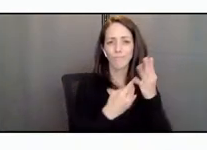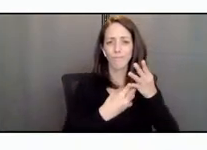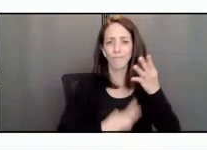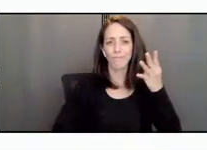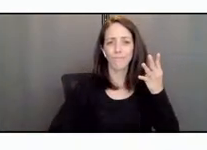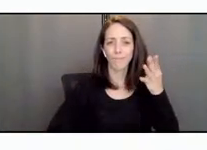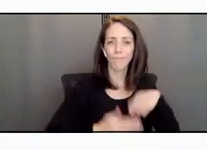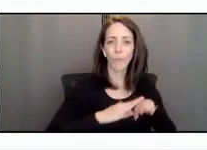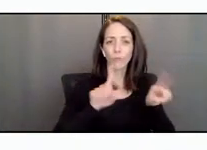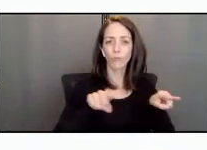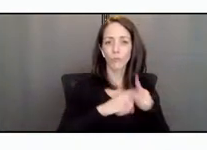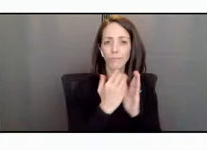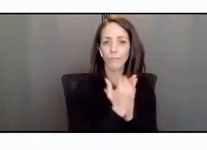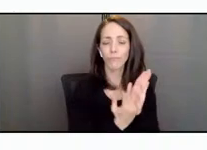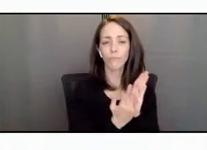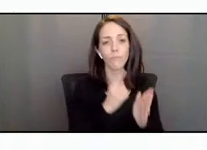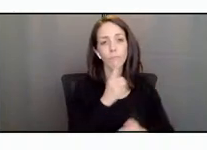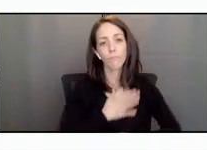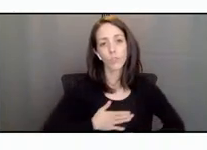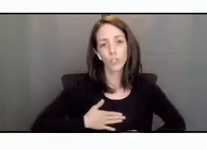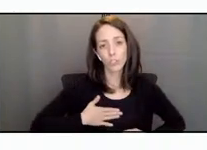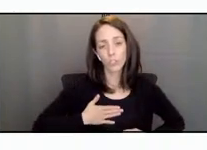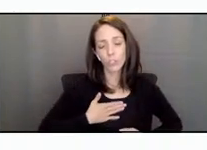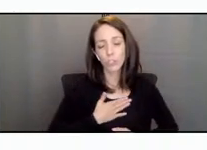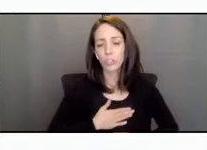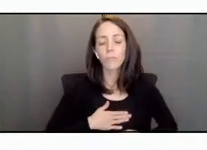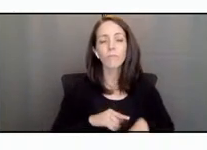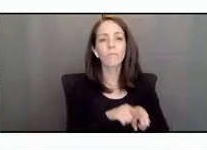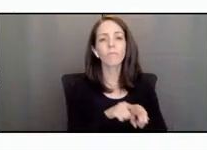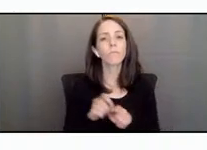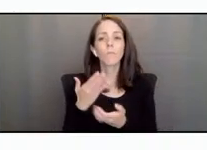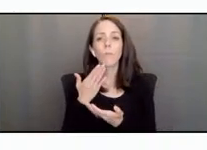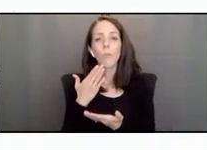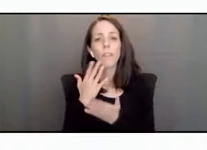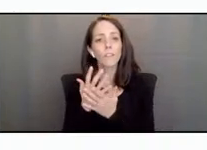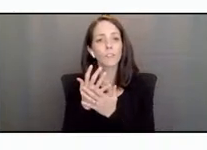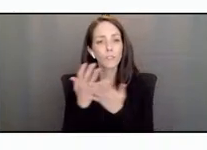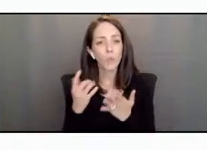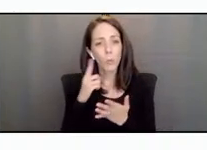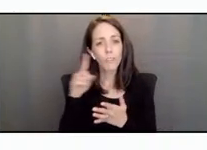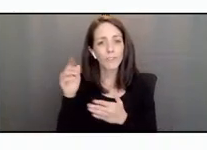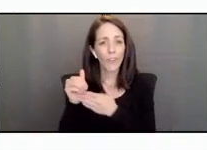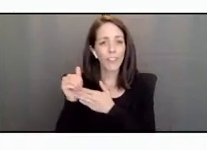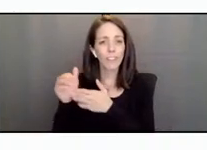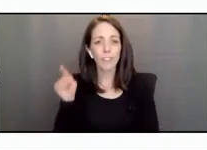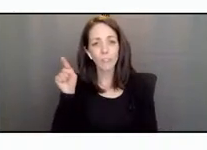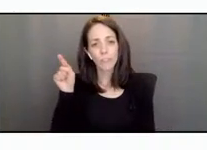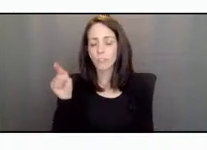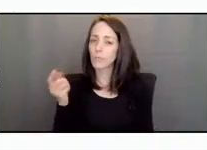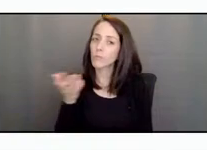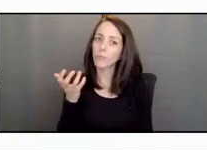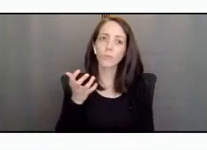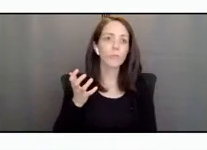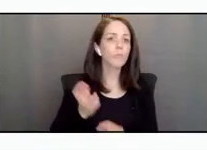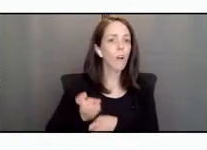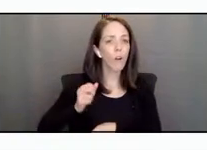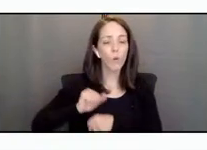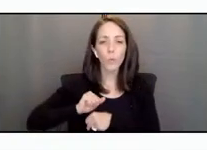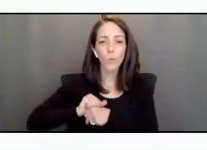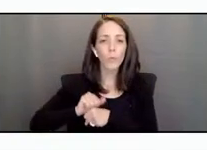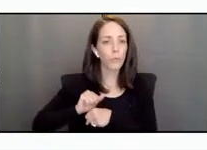appreciated. I would also like to call out the phenomenal leadership of Kevin O'Boyle and Abigail Tibbs, who've moved mountains to help us succeed in our efforts along the